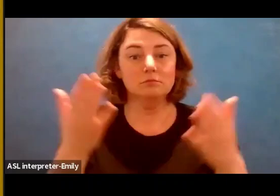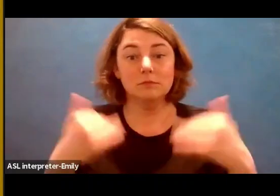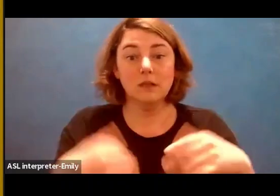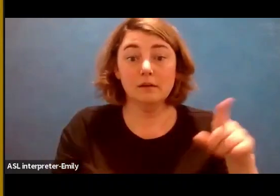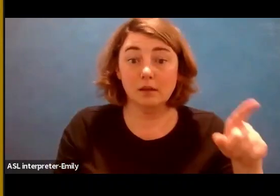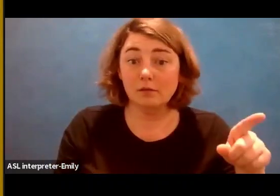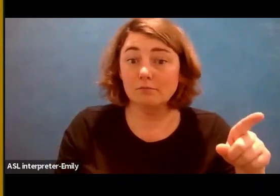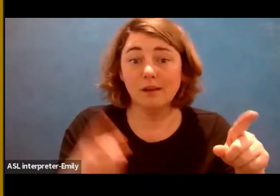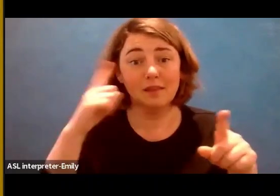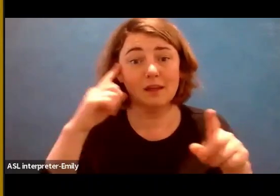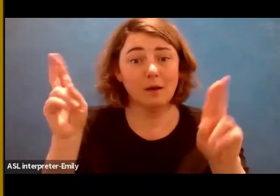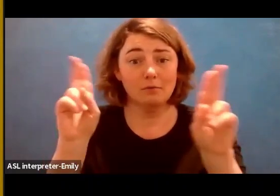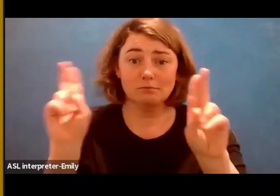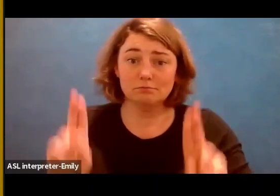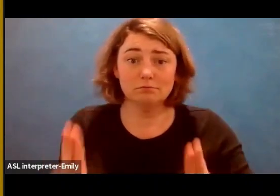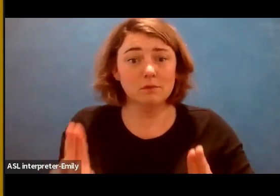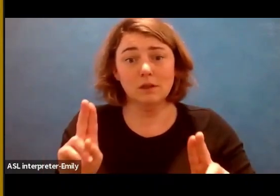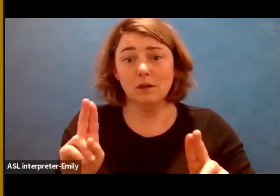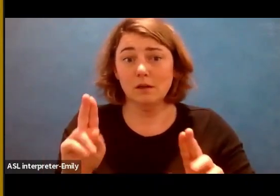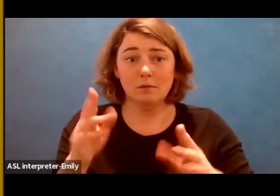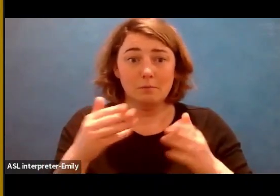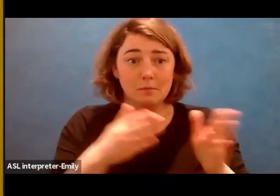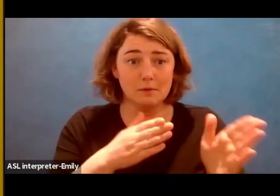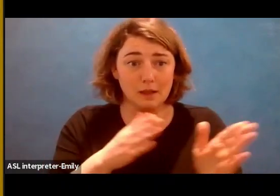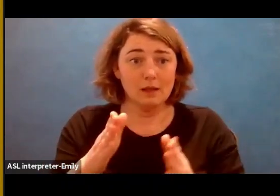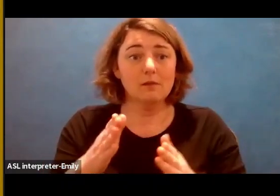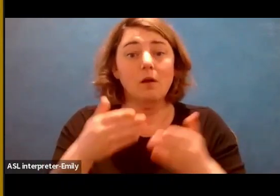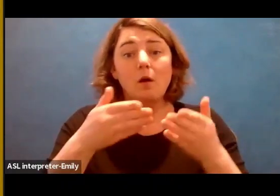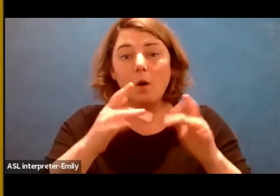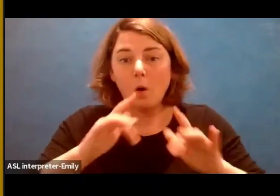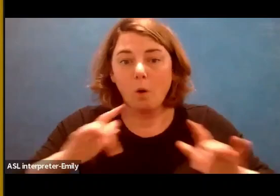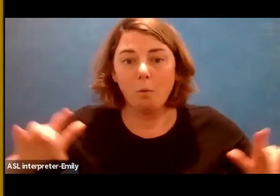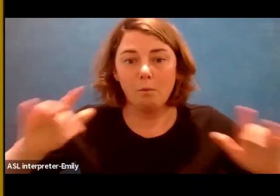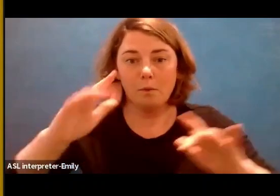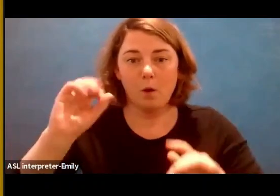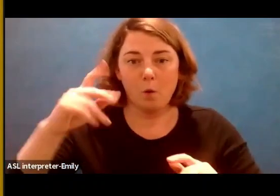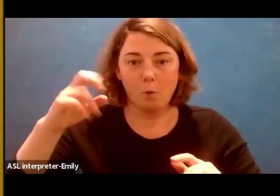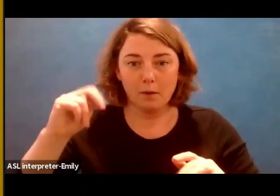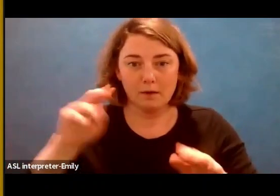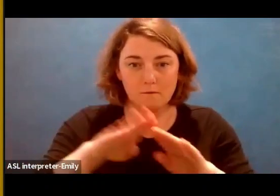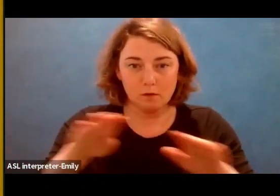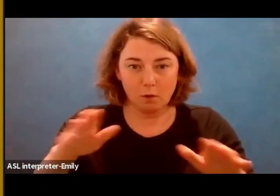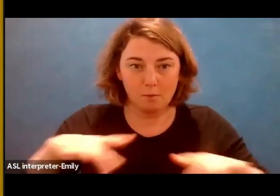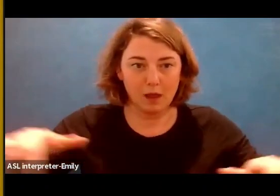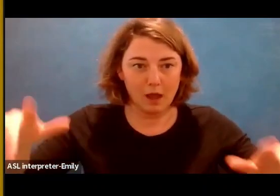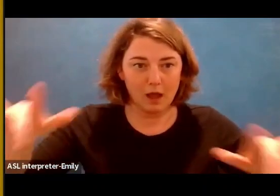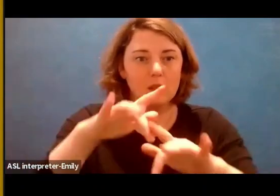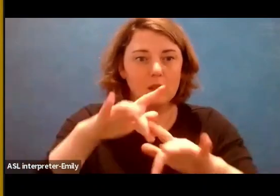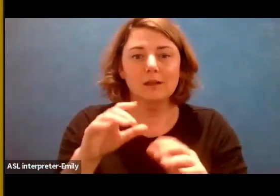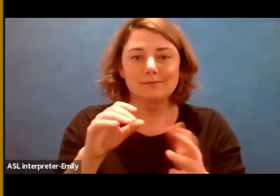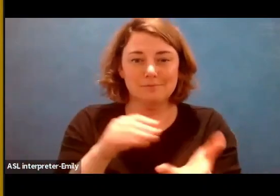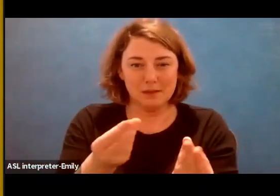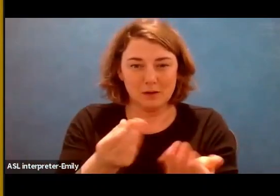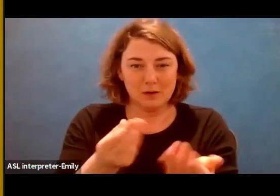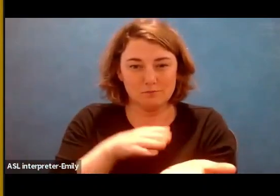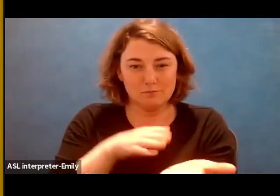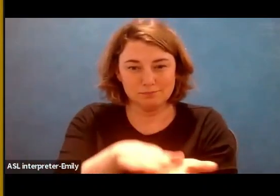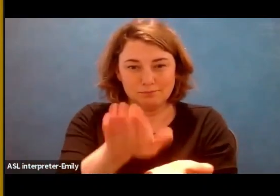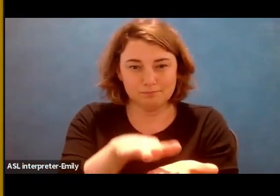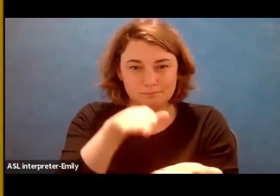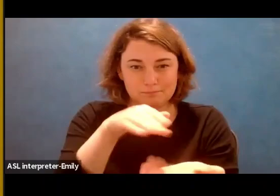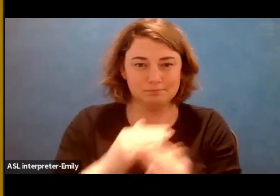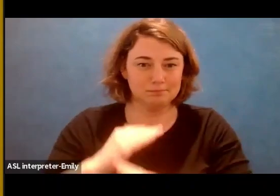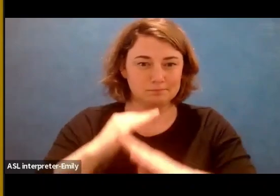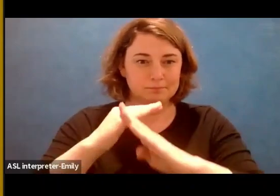And then certainly thinking about open floor plans for easier mobility, non-slip flooring materials, minimum 32-inch doorways, 36-inch